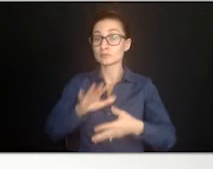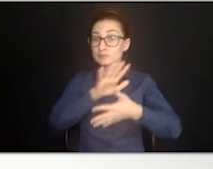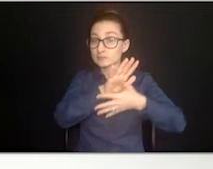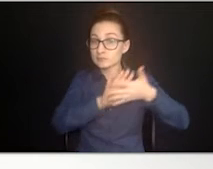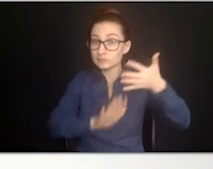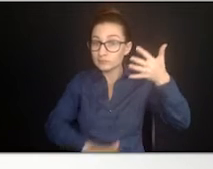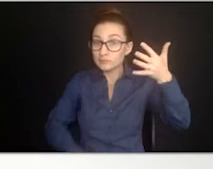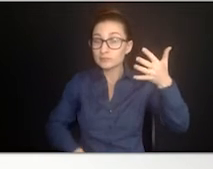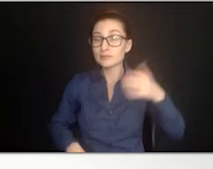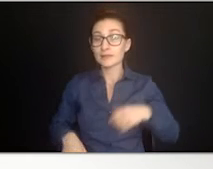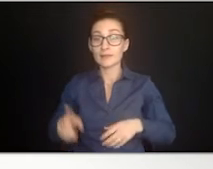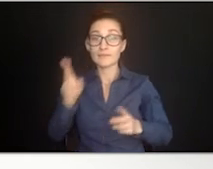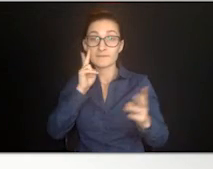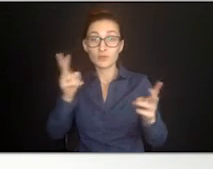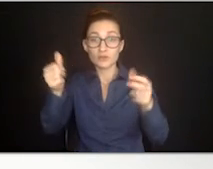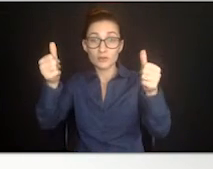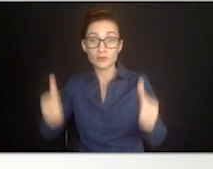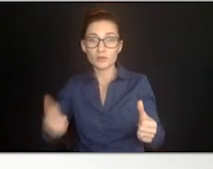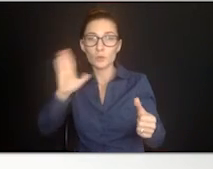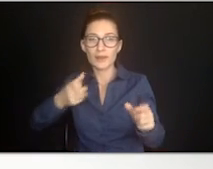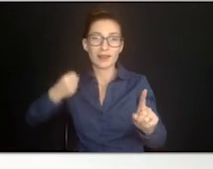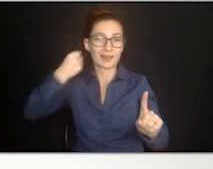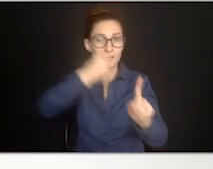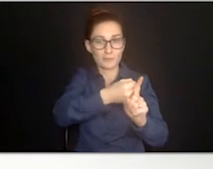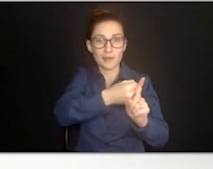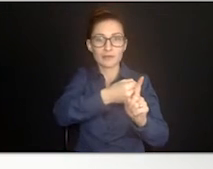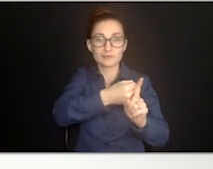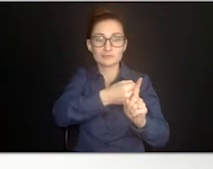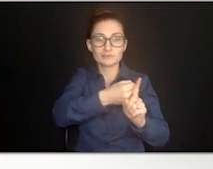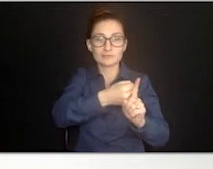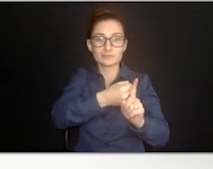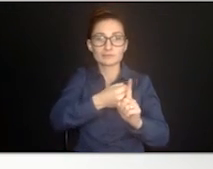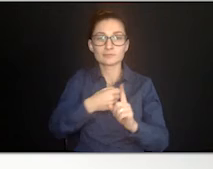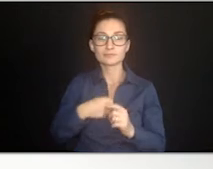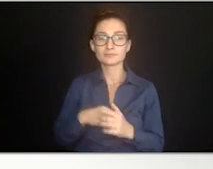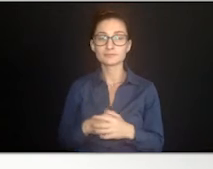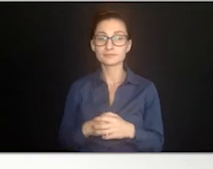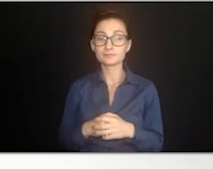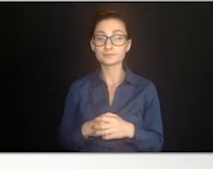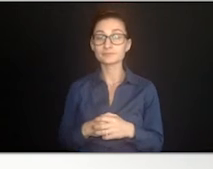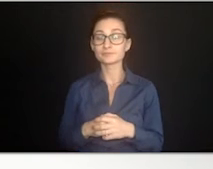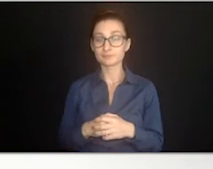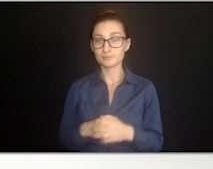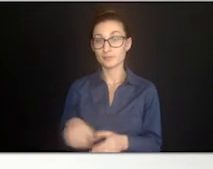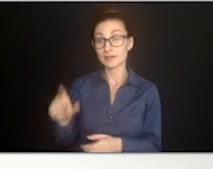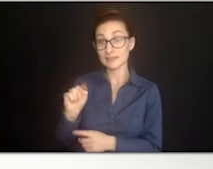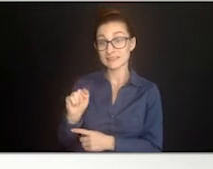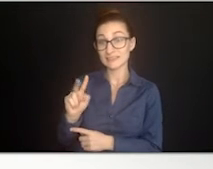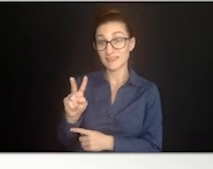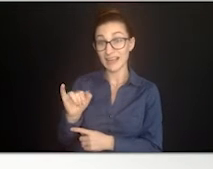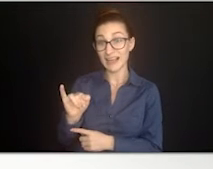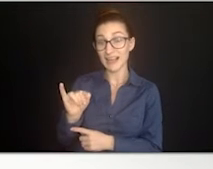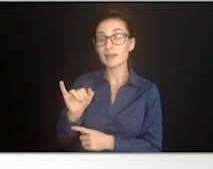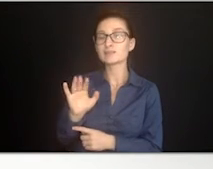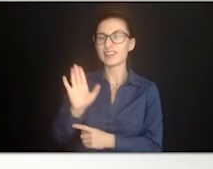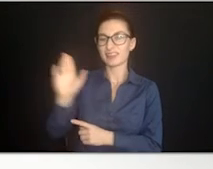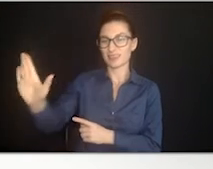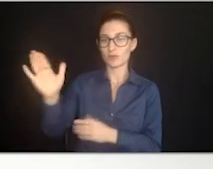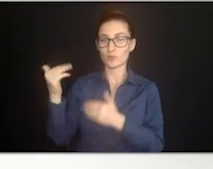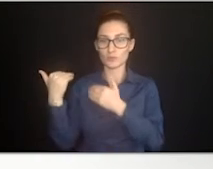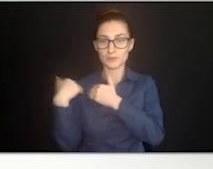are impacted by vision loss. And so it is the responsibility of the teacher of the visually